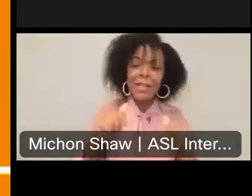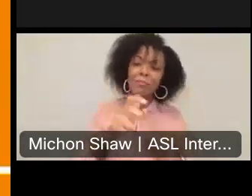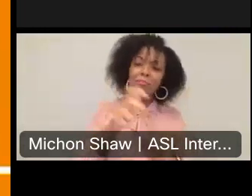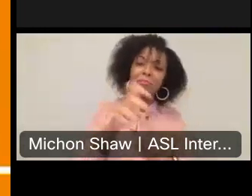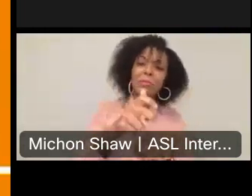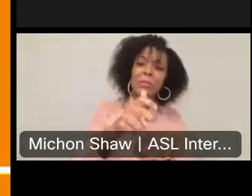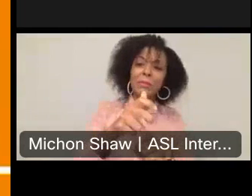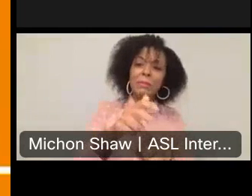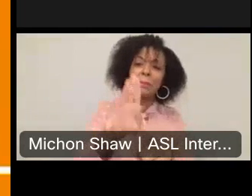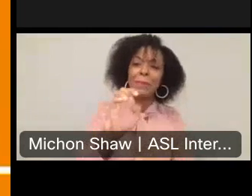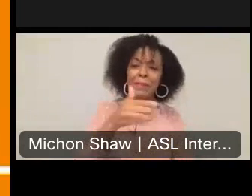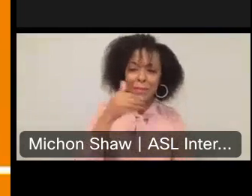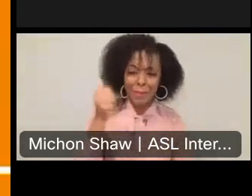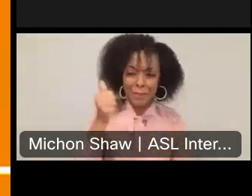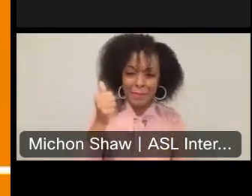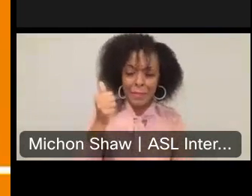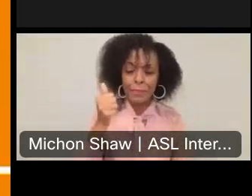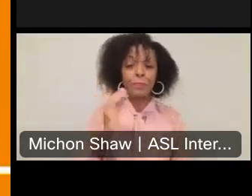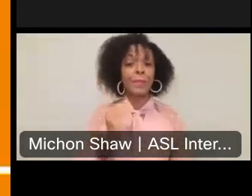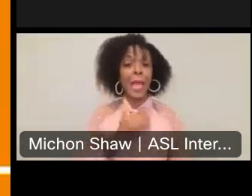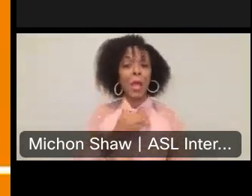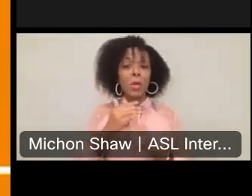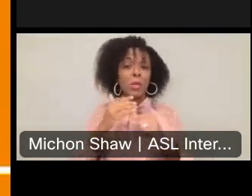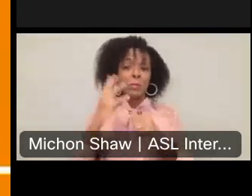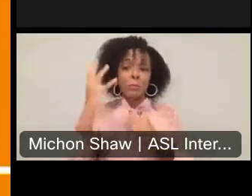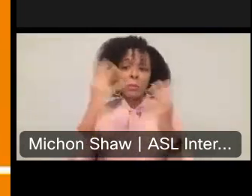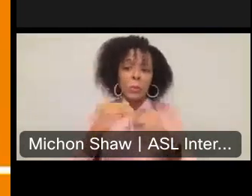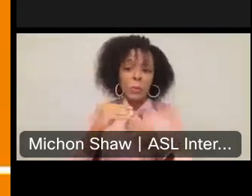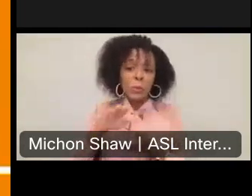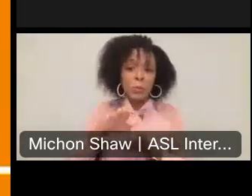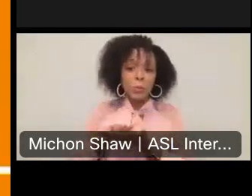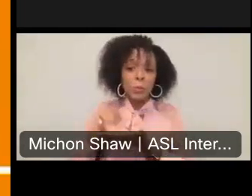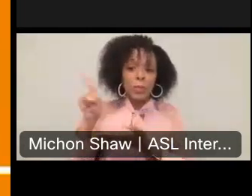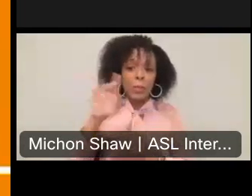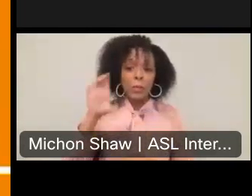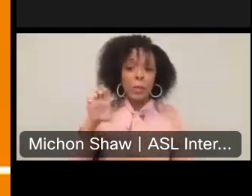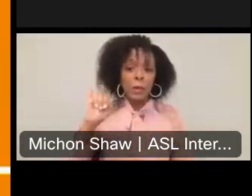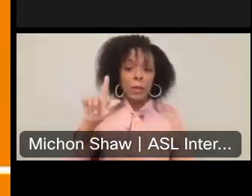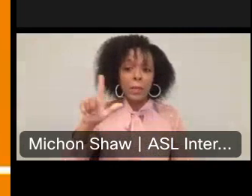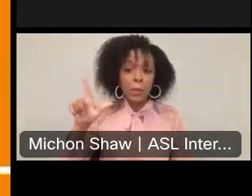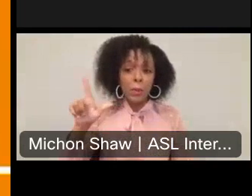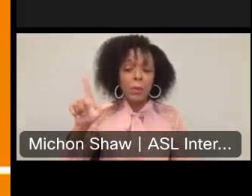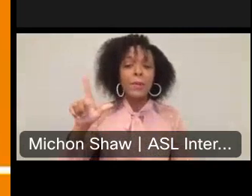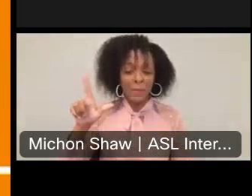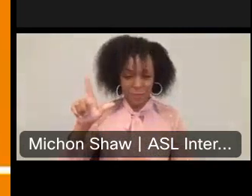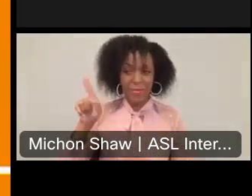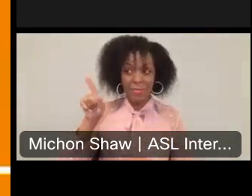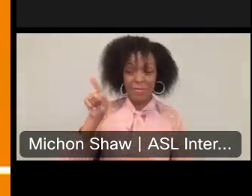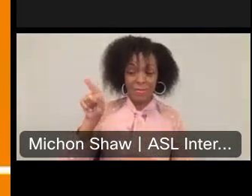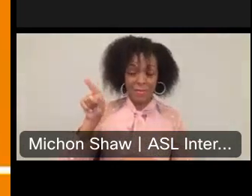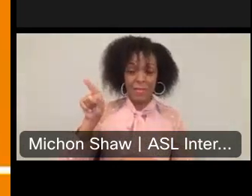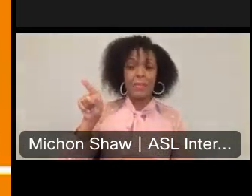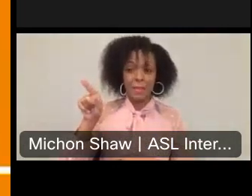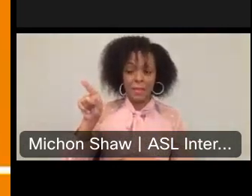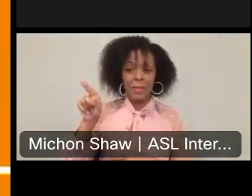school in Chicago, Illinois, then we have a